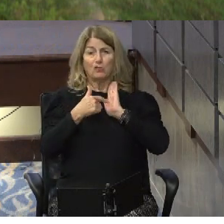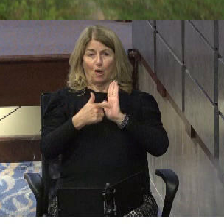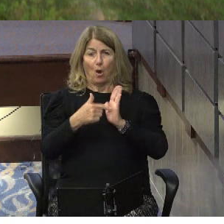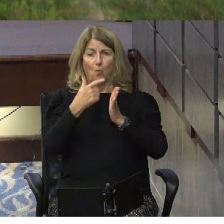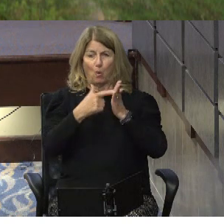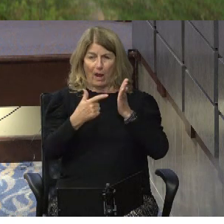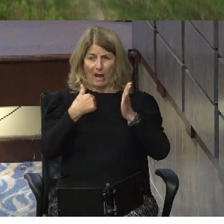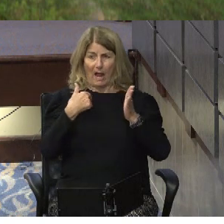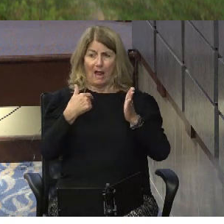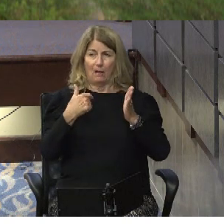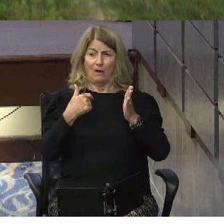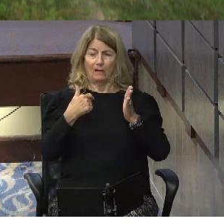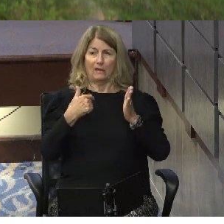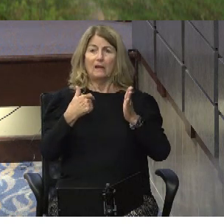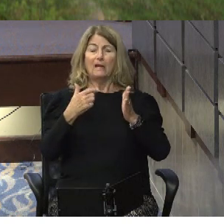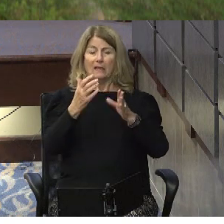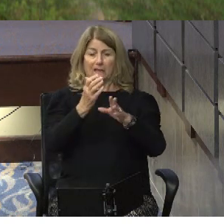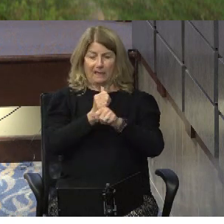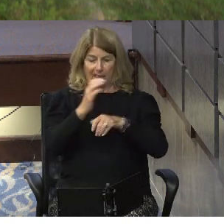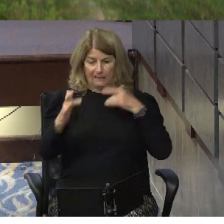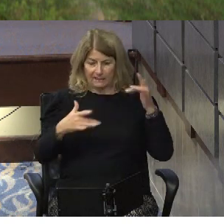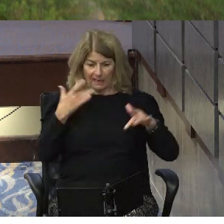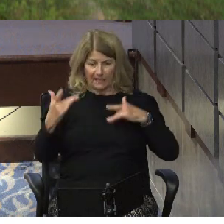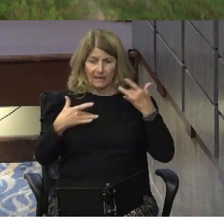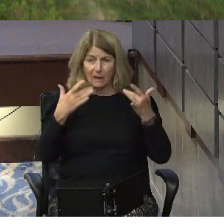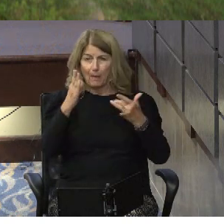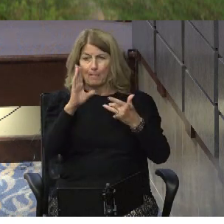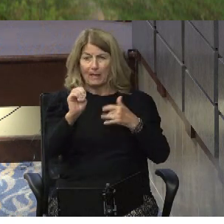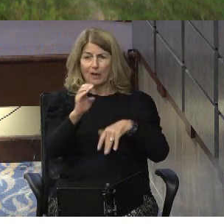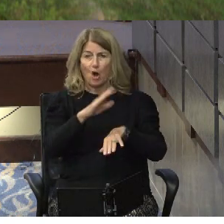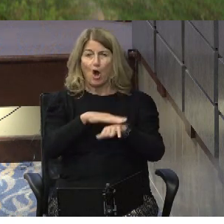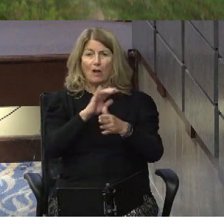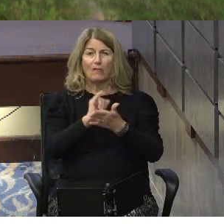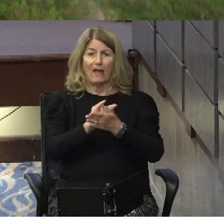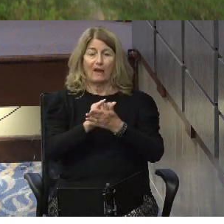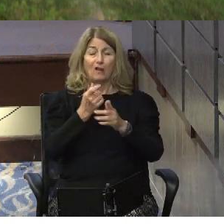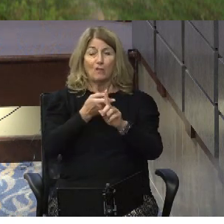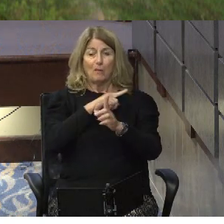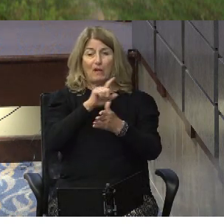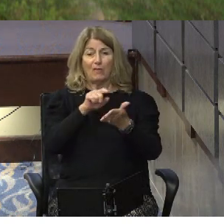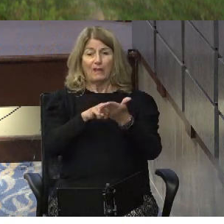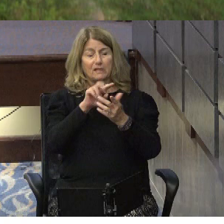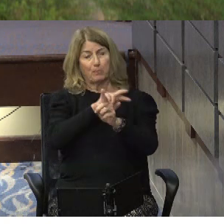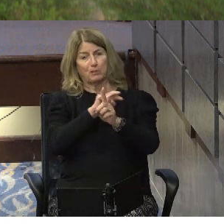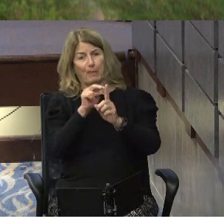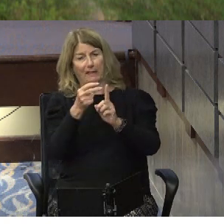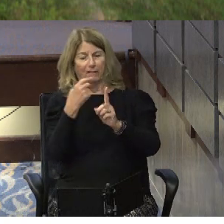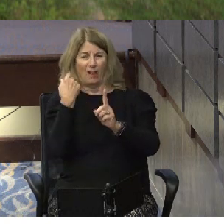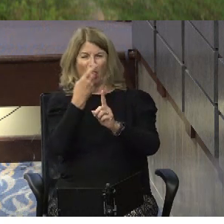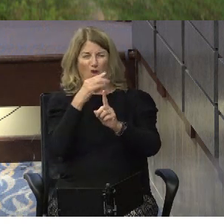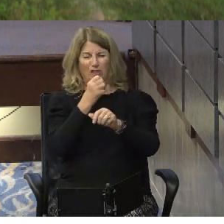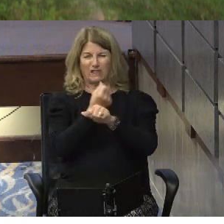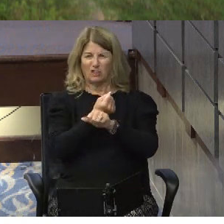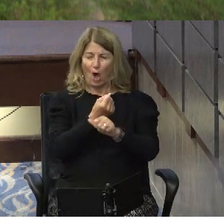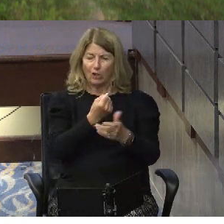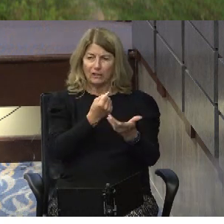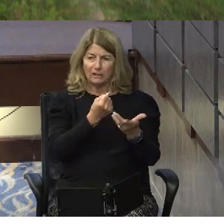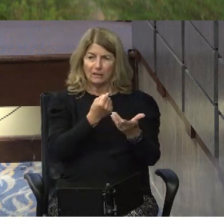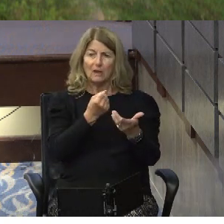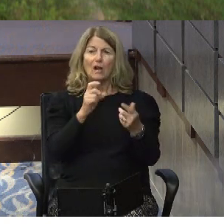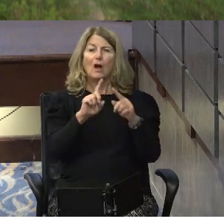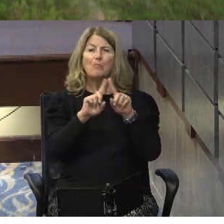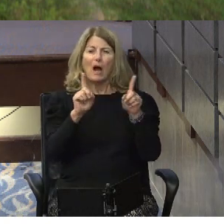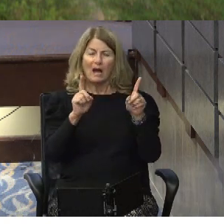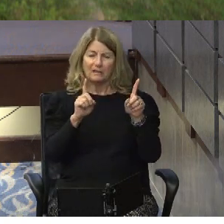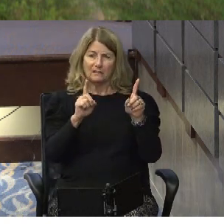about being on it. Yeah. Because from this perspective, it almost looks solid. I can kind of see what you're saying. You can see through there,